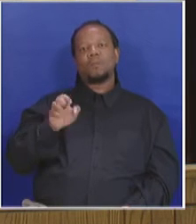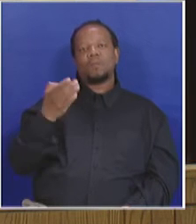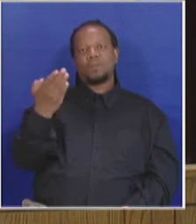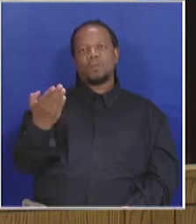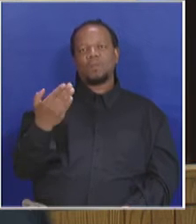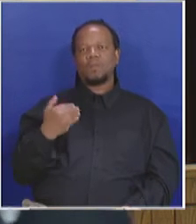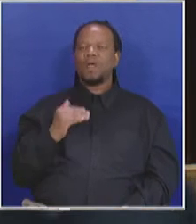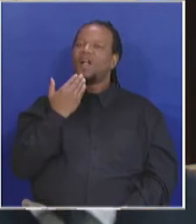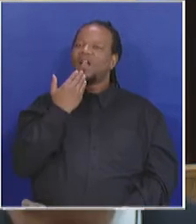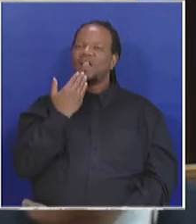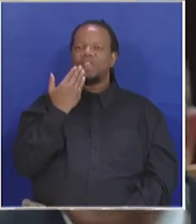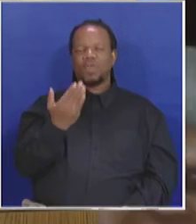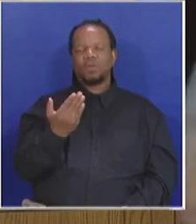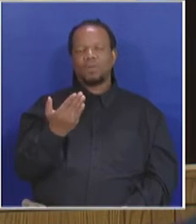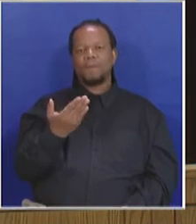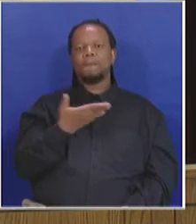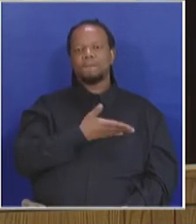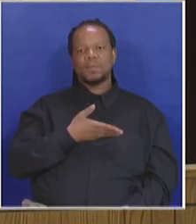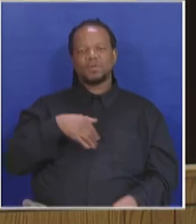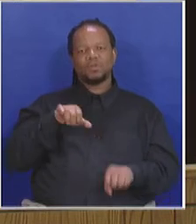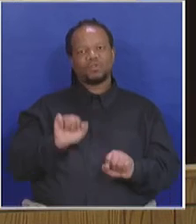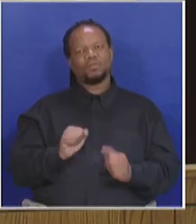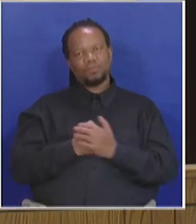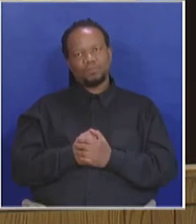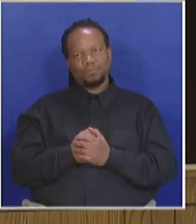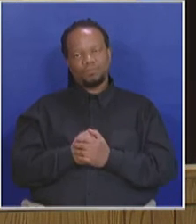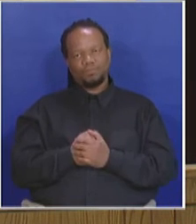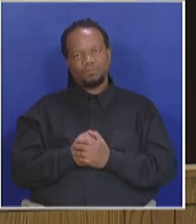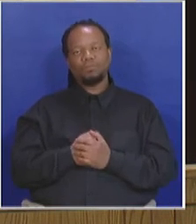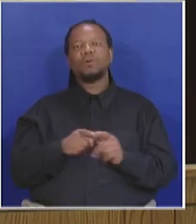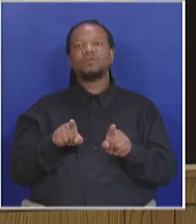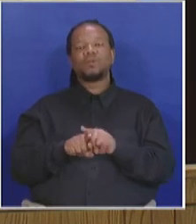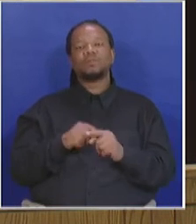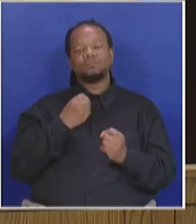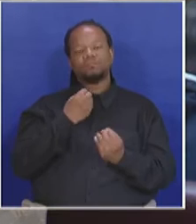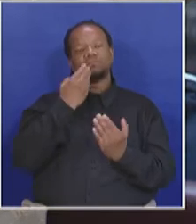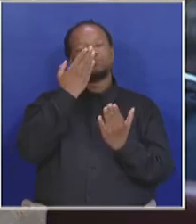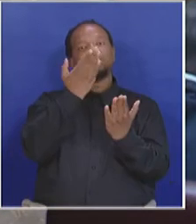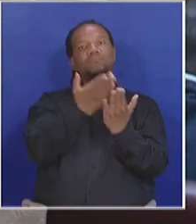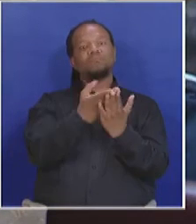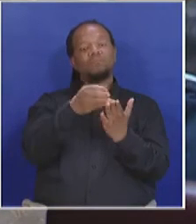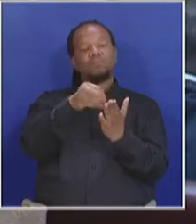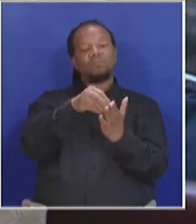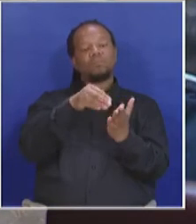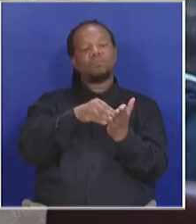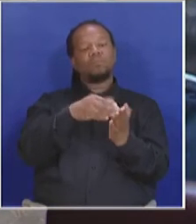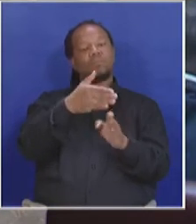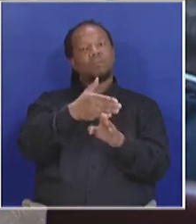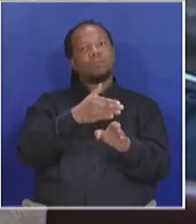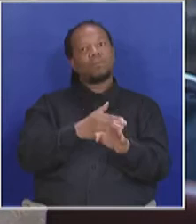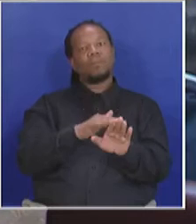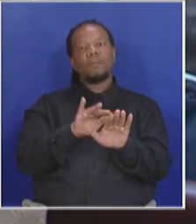Thank you, Madam Chair. I hereby move without notice that the Council notes with congratulations